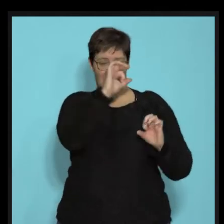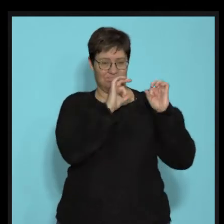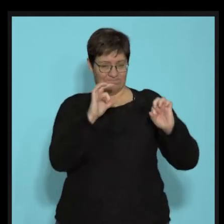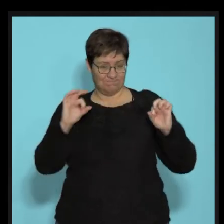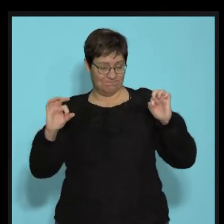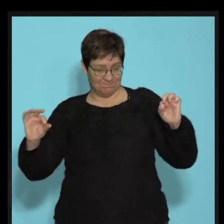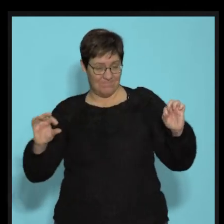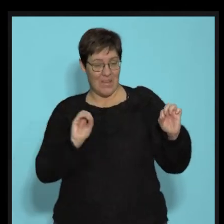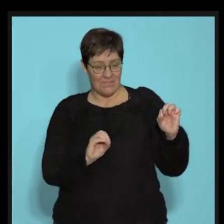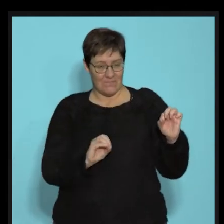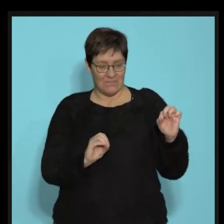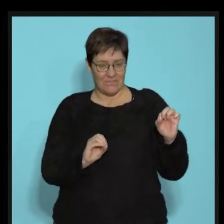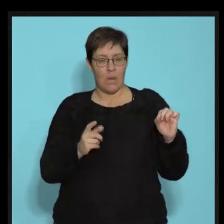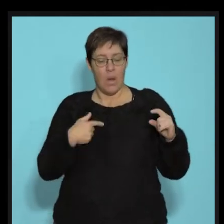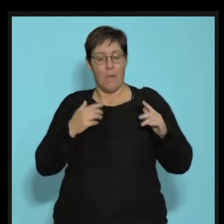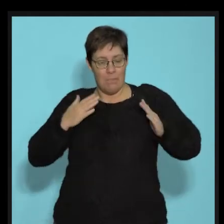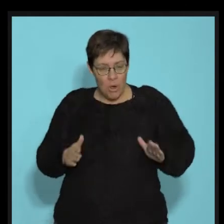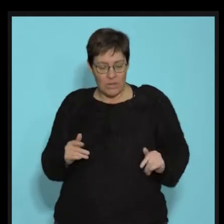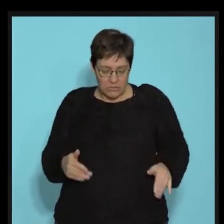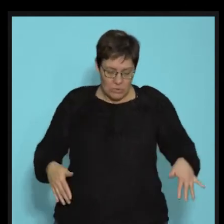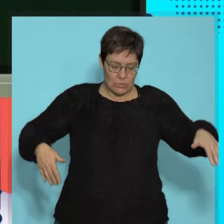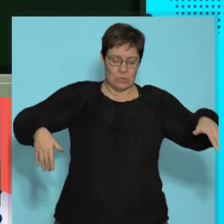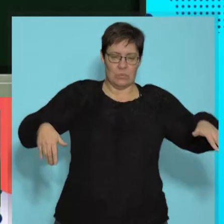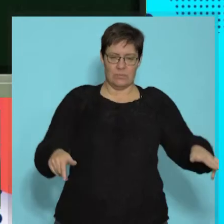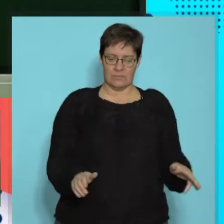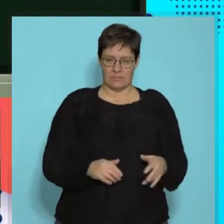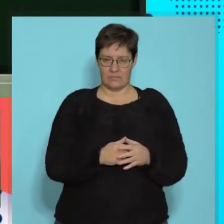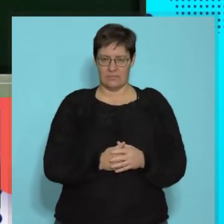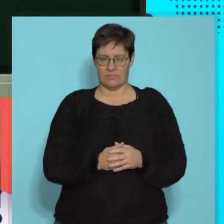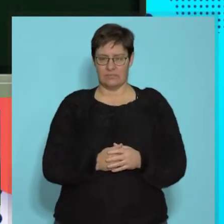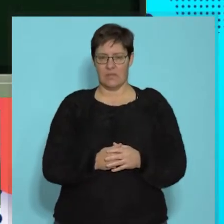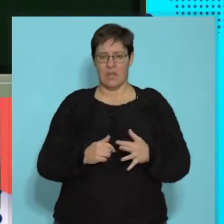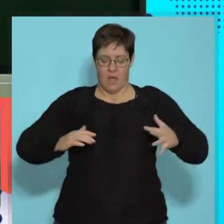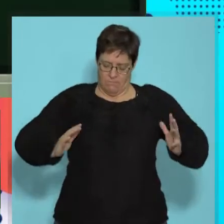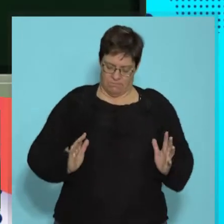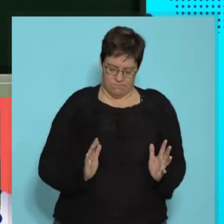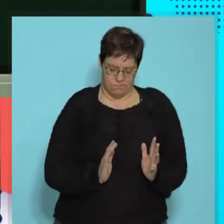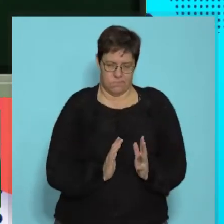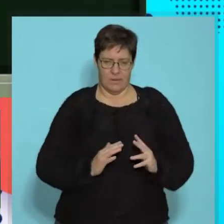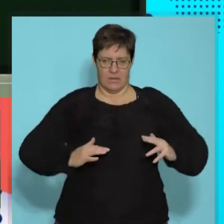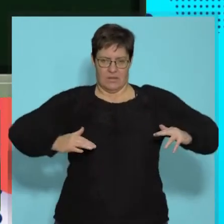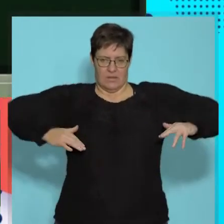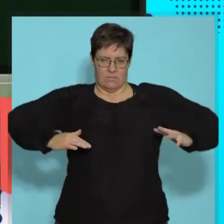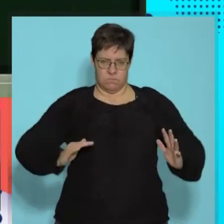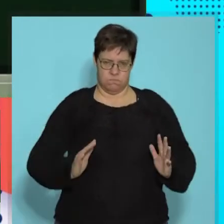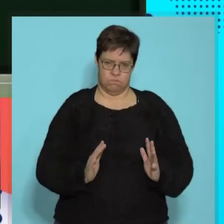It uses its body, all right? Insects, the abdomen actually moves out and in. It doesn't have them, it's got like